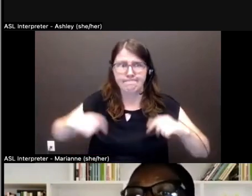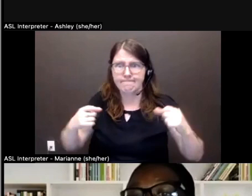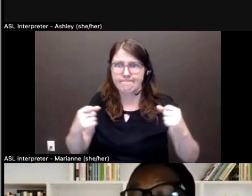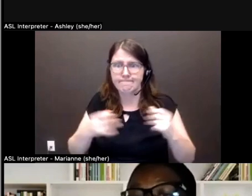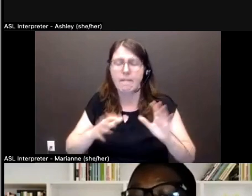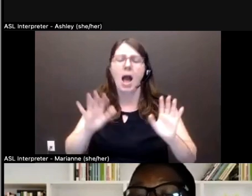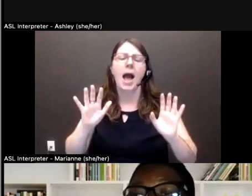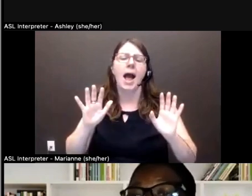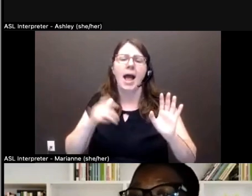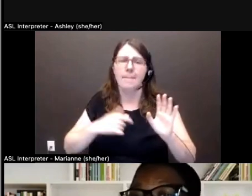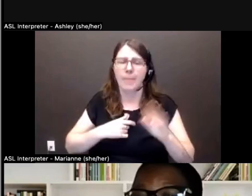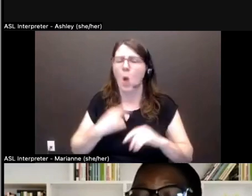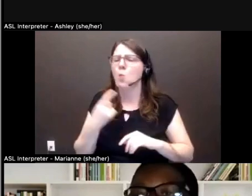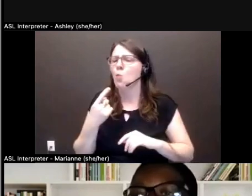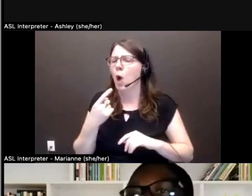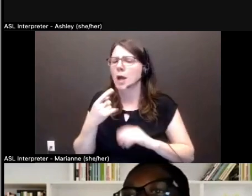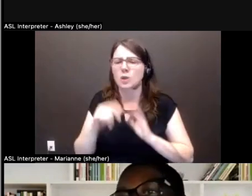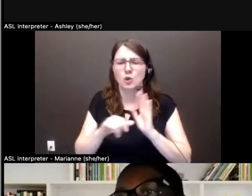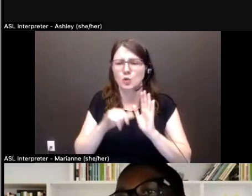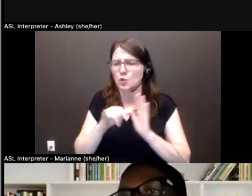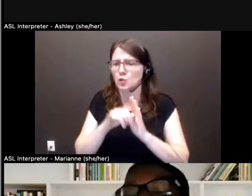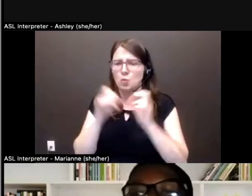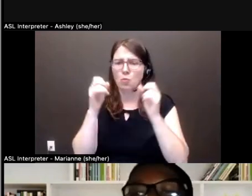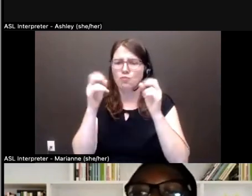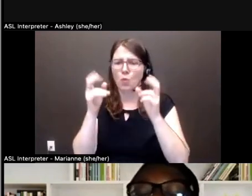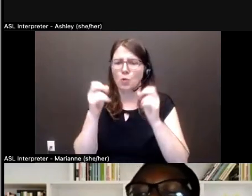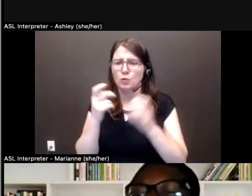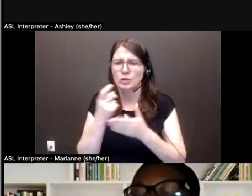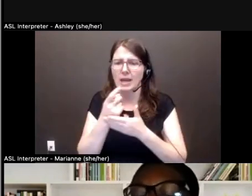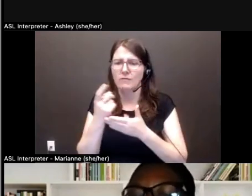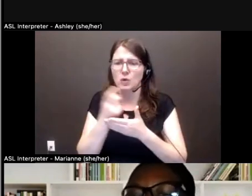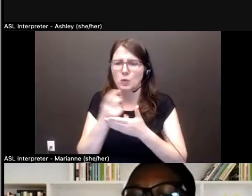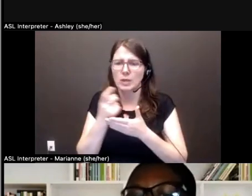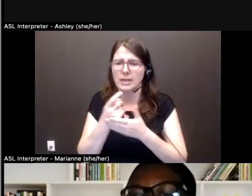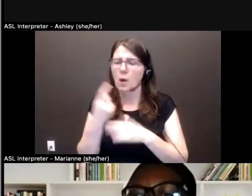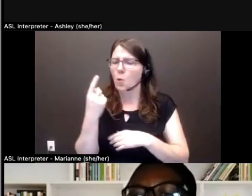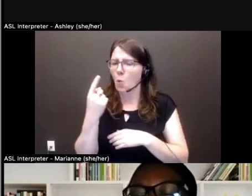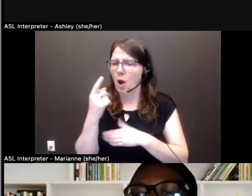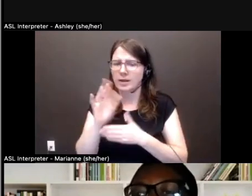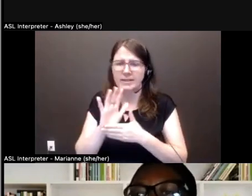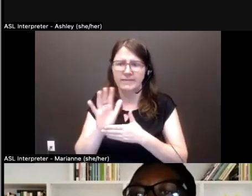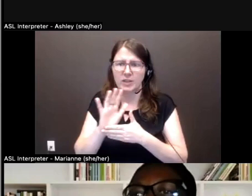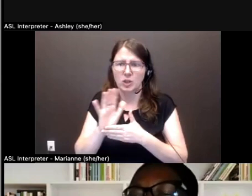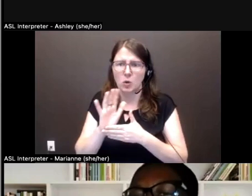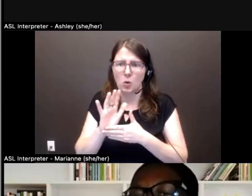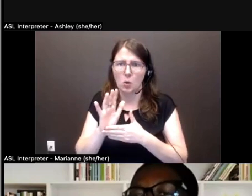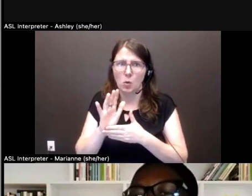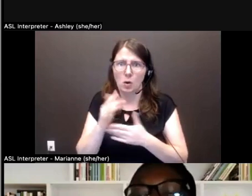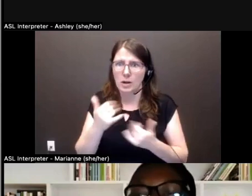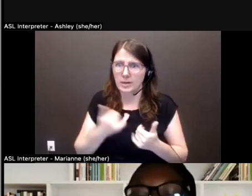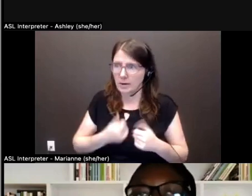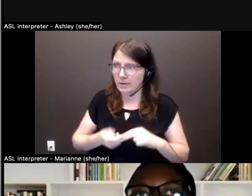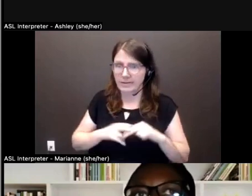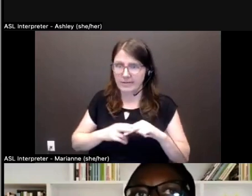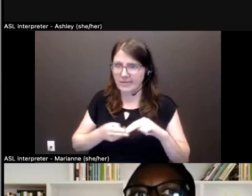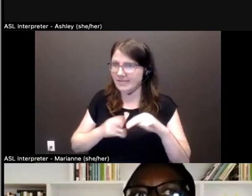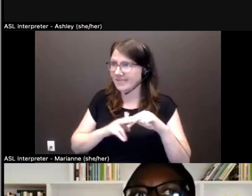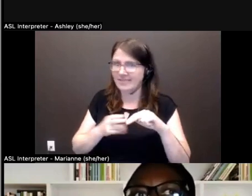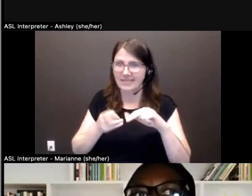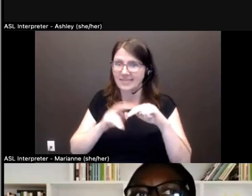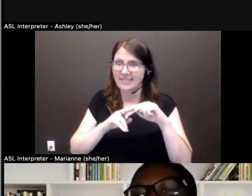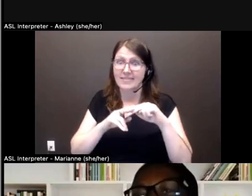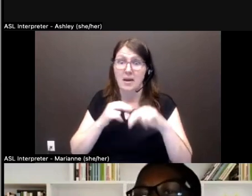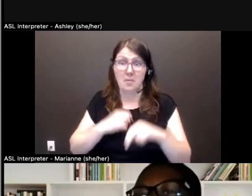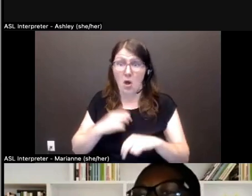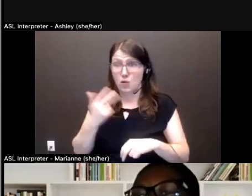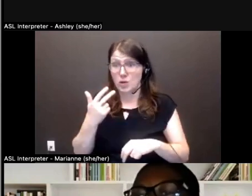Now I am able to post 3 or 4. So I feel liberated. And now I feel I'm at the point